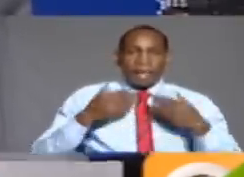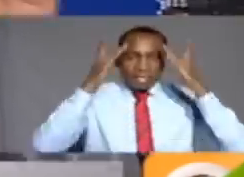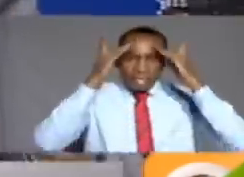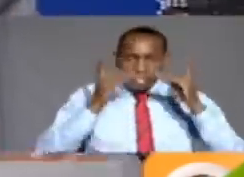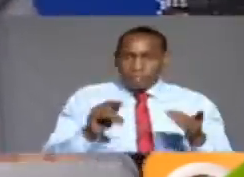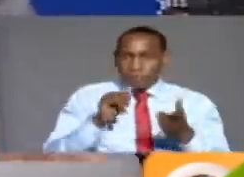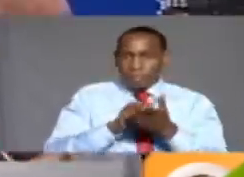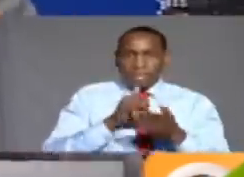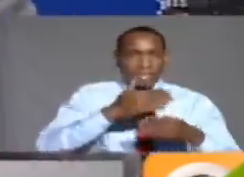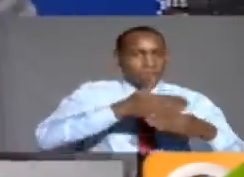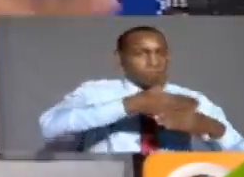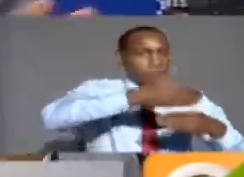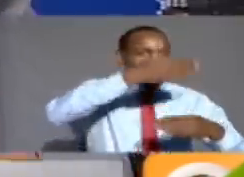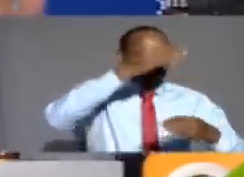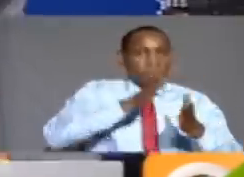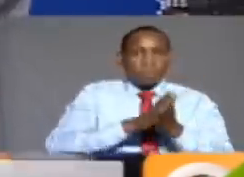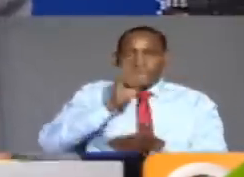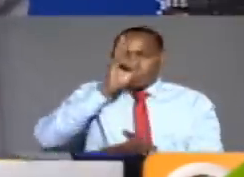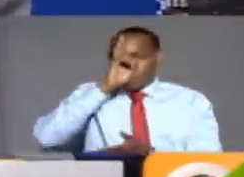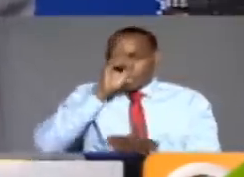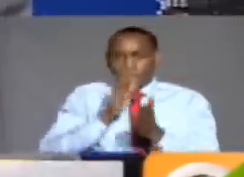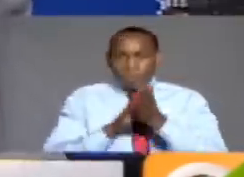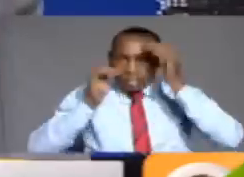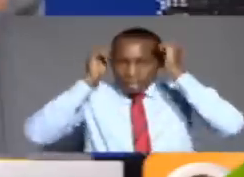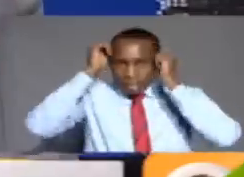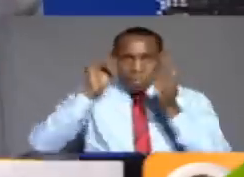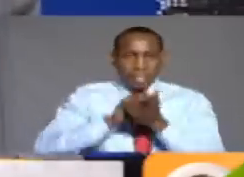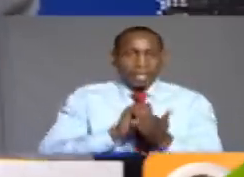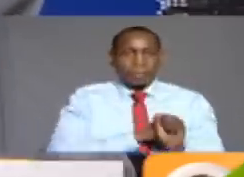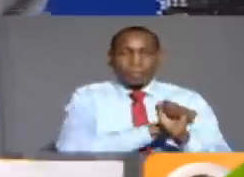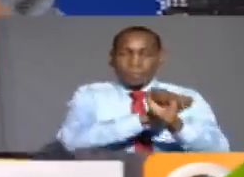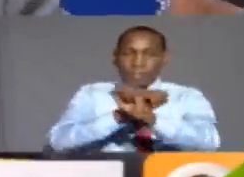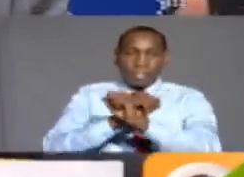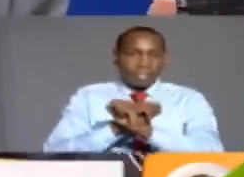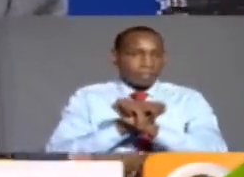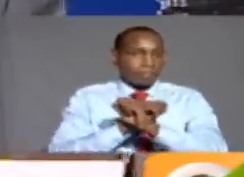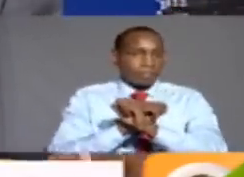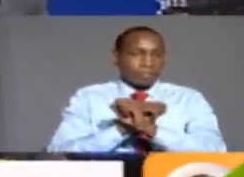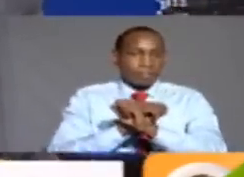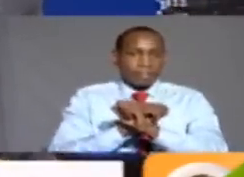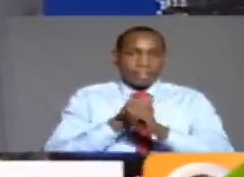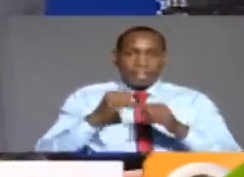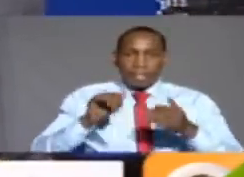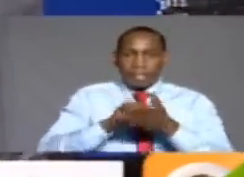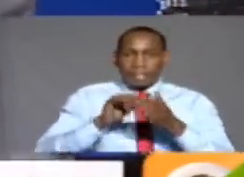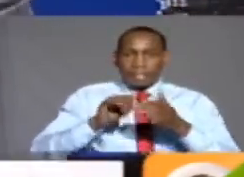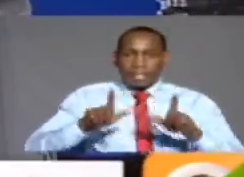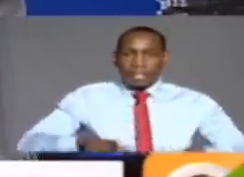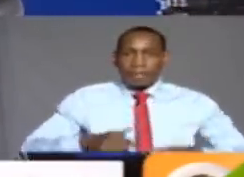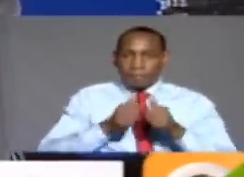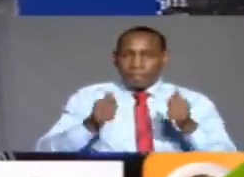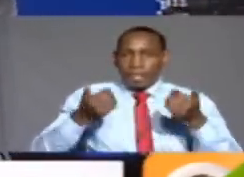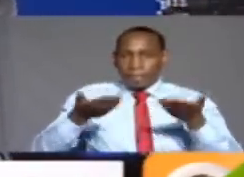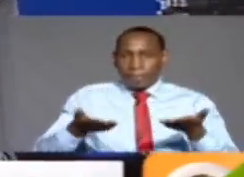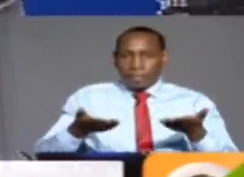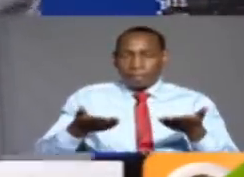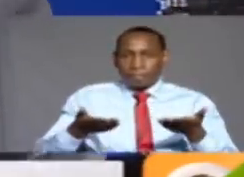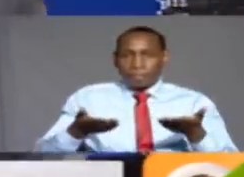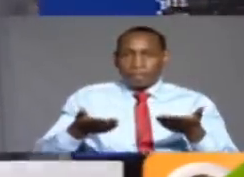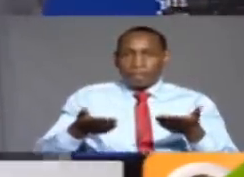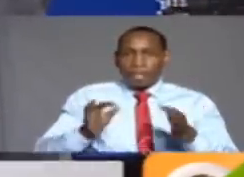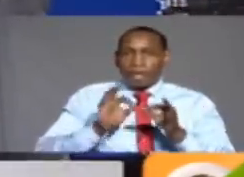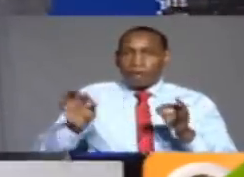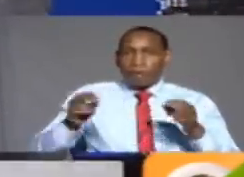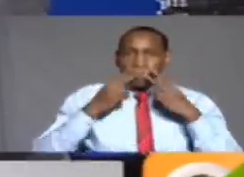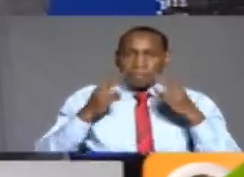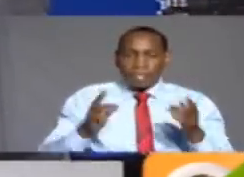That is not walls and police posts and armies that are going to protect you and to ensure that we live well in this country. It is long-lasting peace.